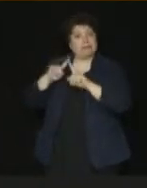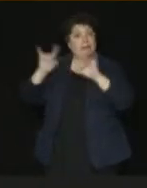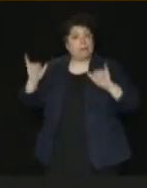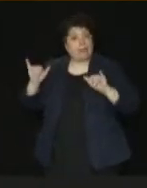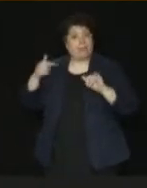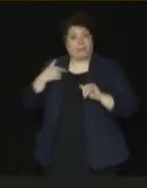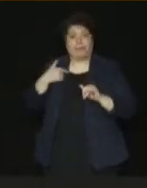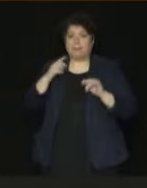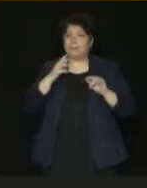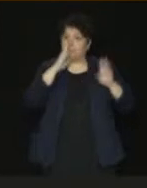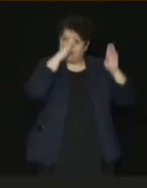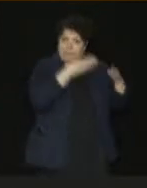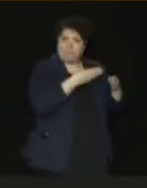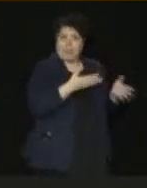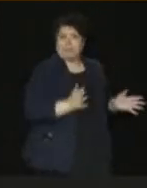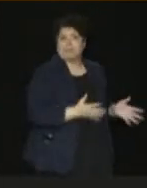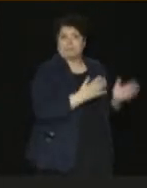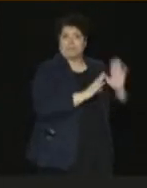to invest in our